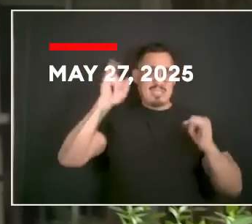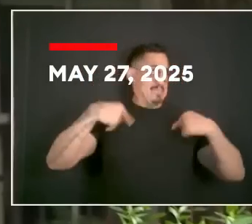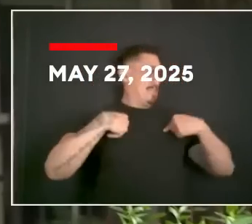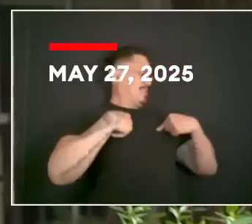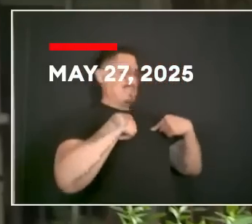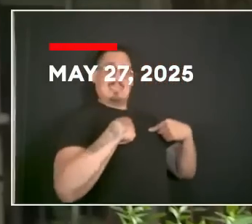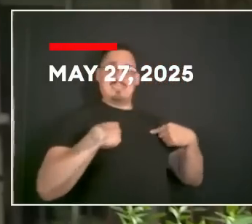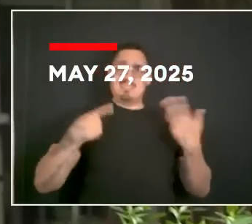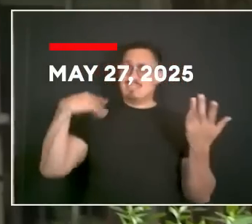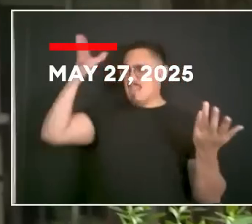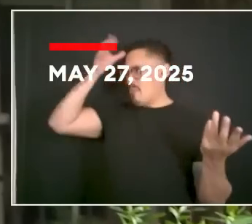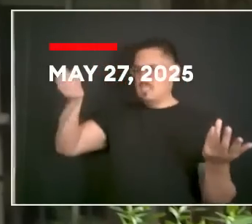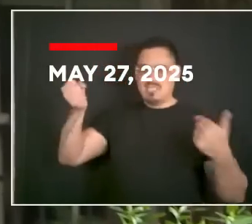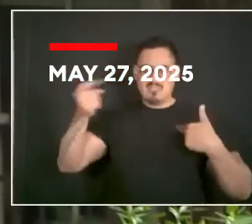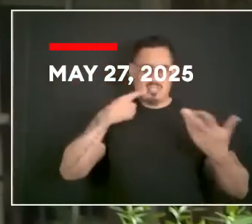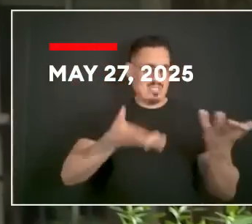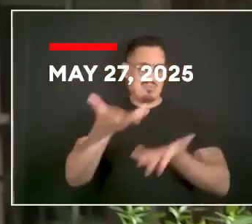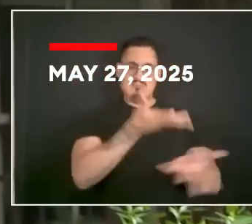know? Yes.